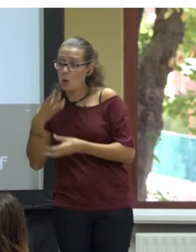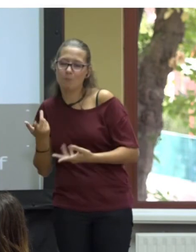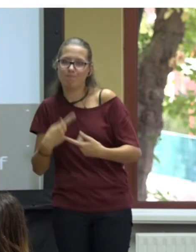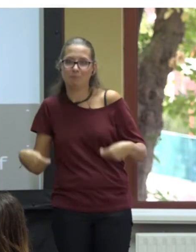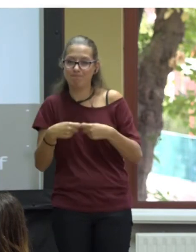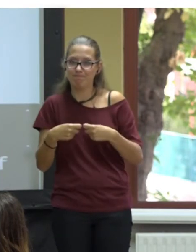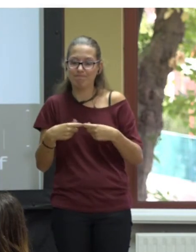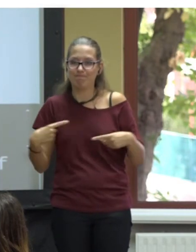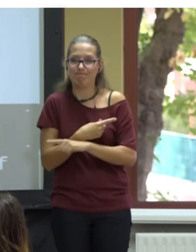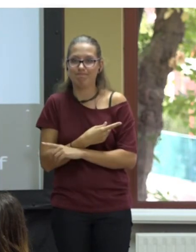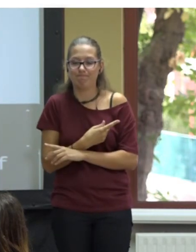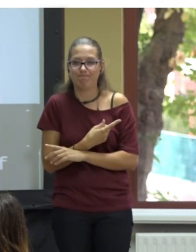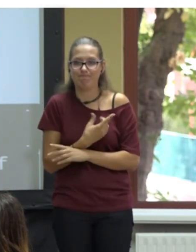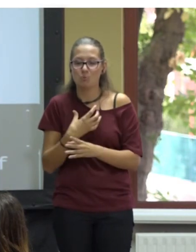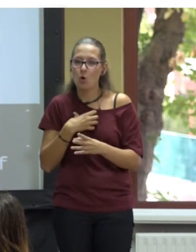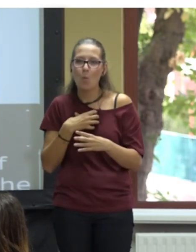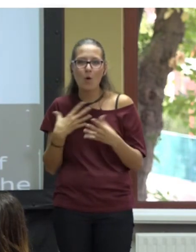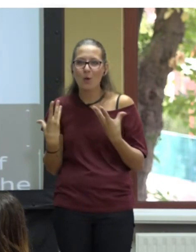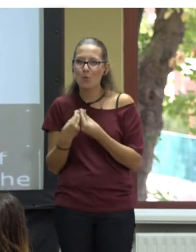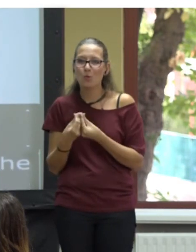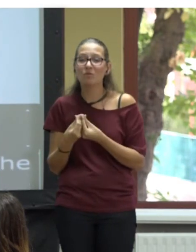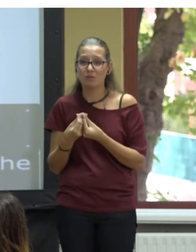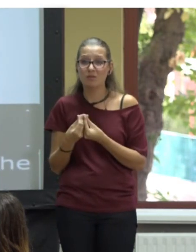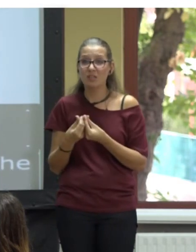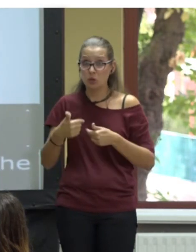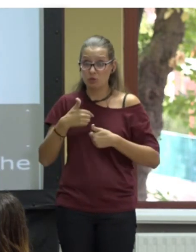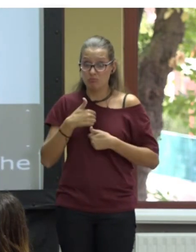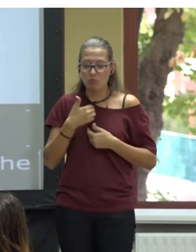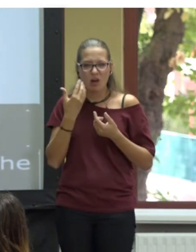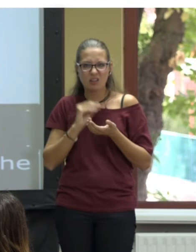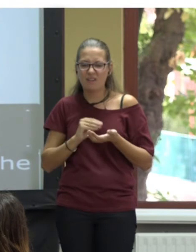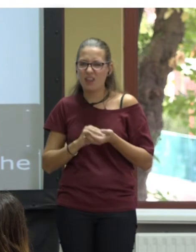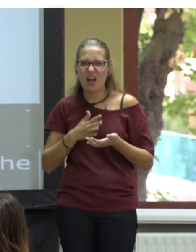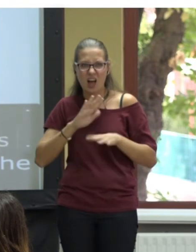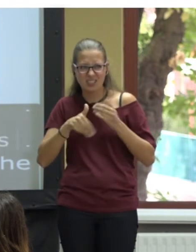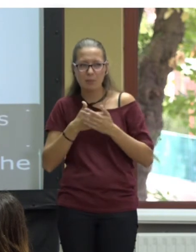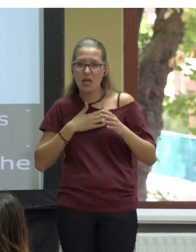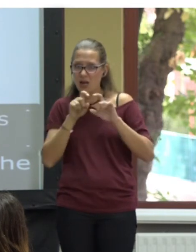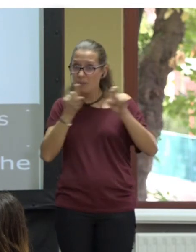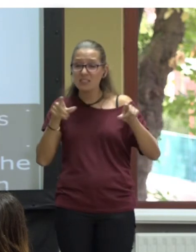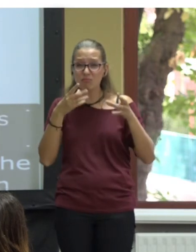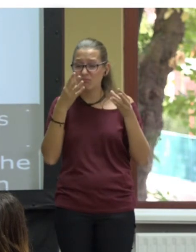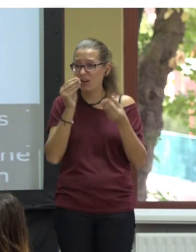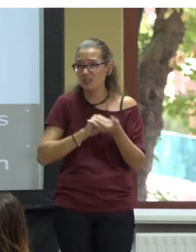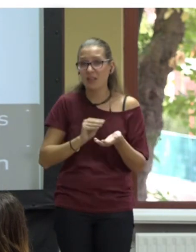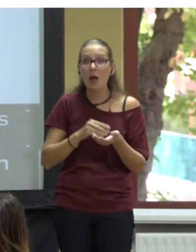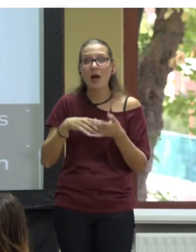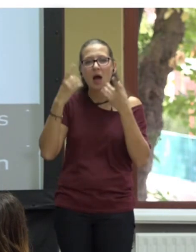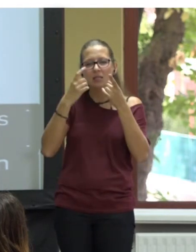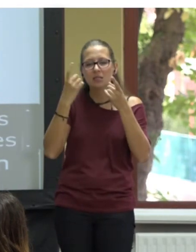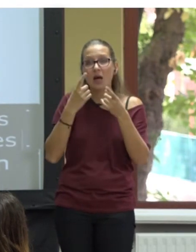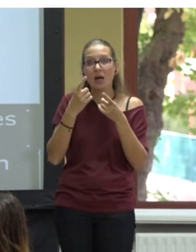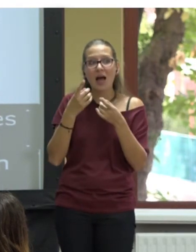of the best. So in that case, very often, and in our company, we have found solutions that were trying to be the best